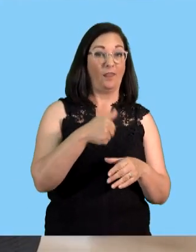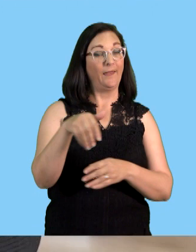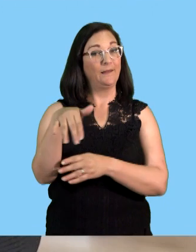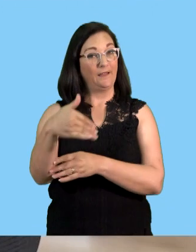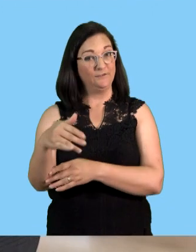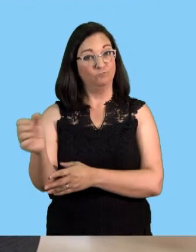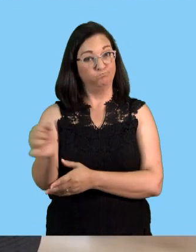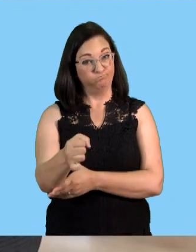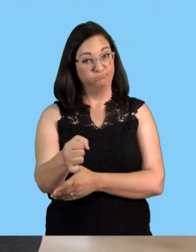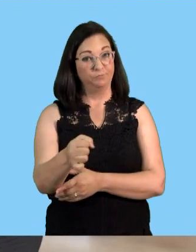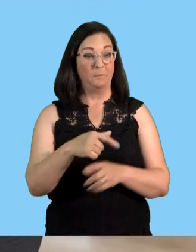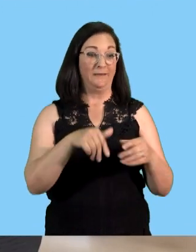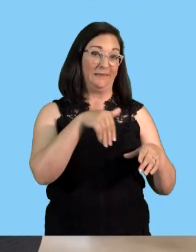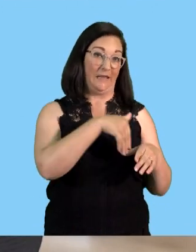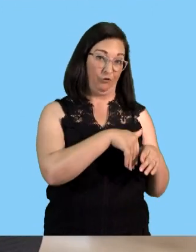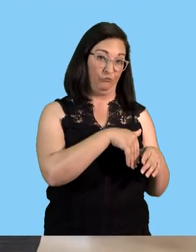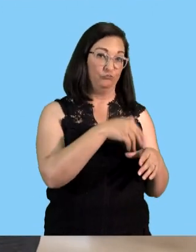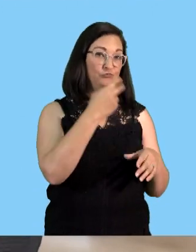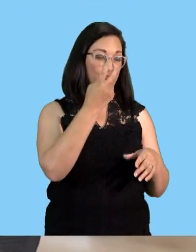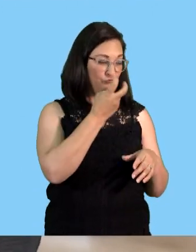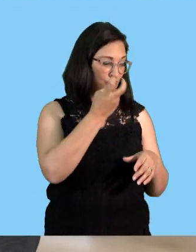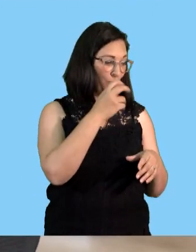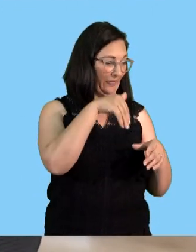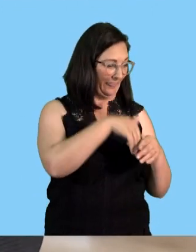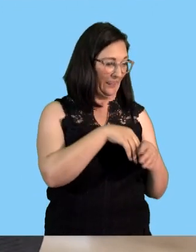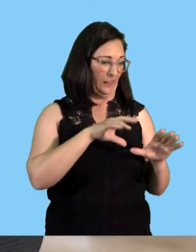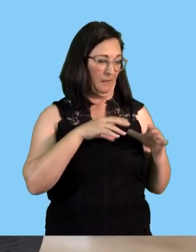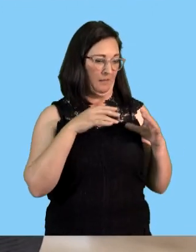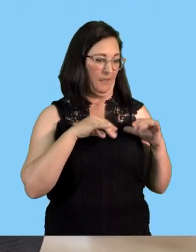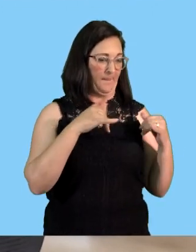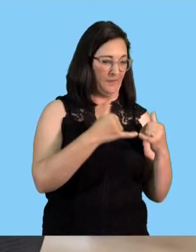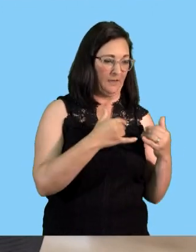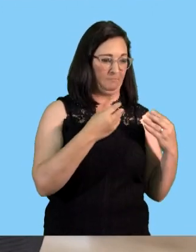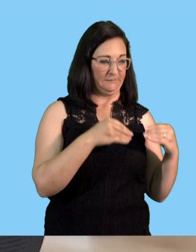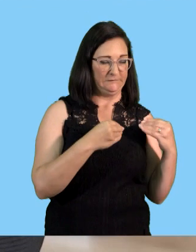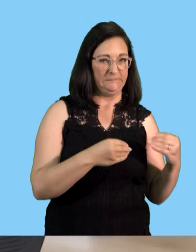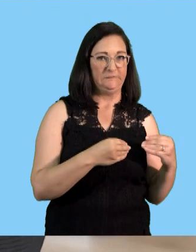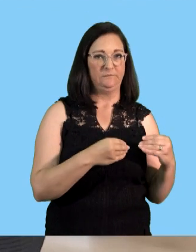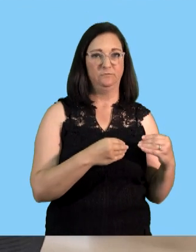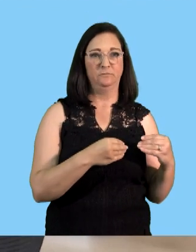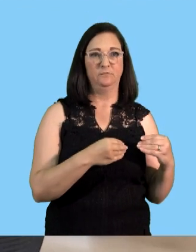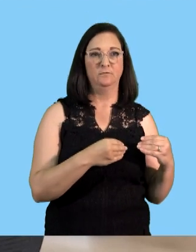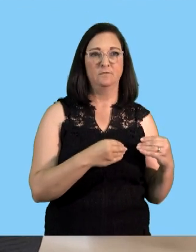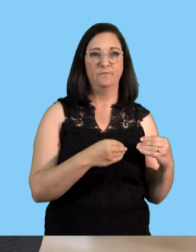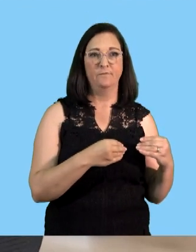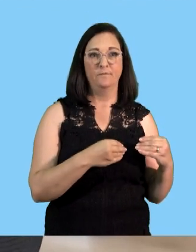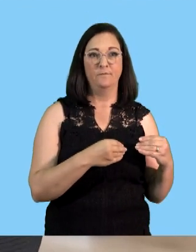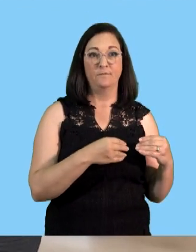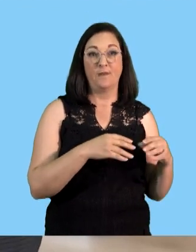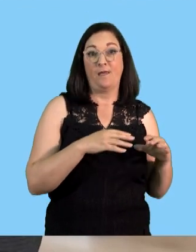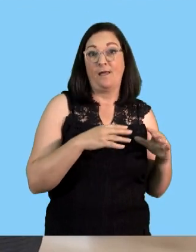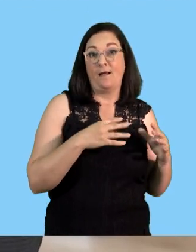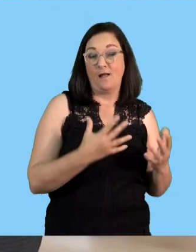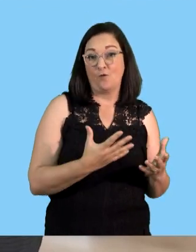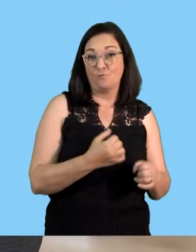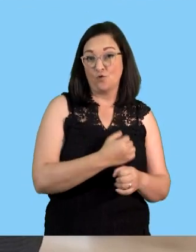are recruiting internally, we're looking at people within the workplace. So we are recruiting people internally. Then how